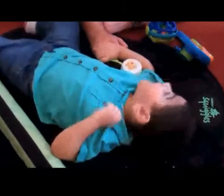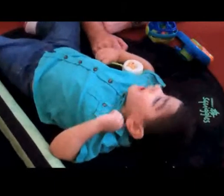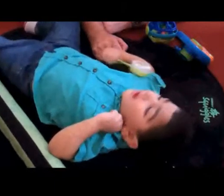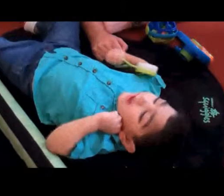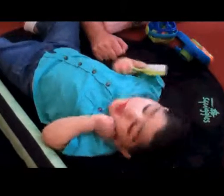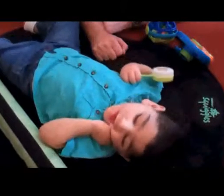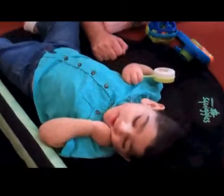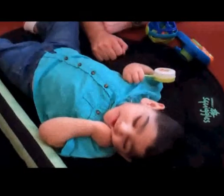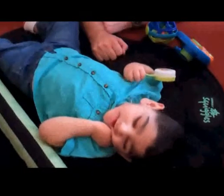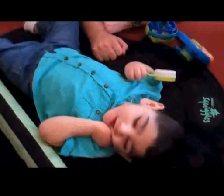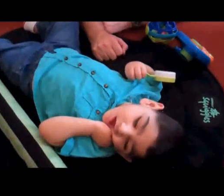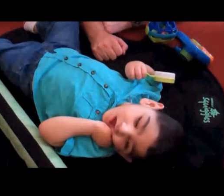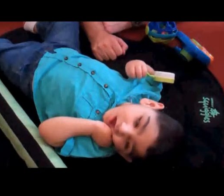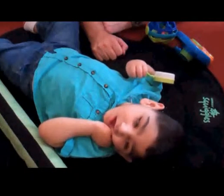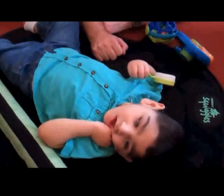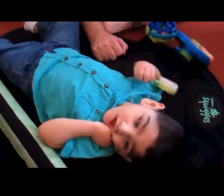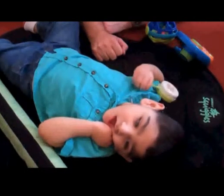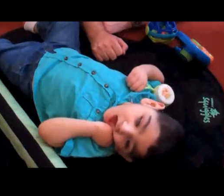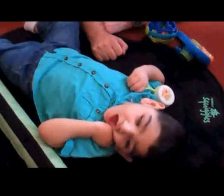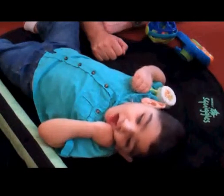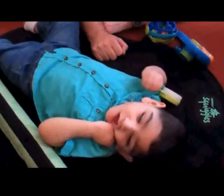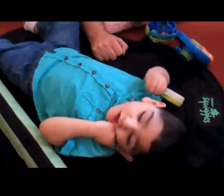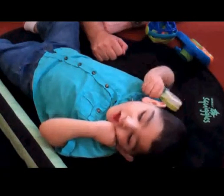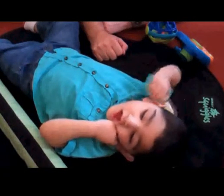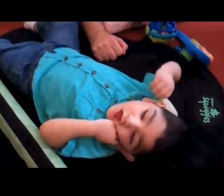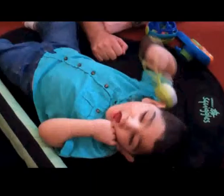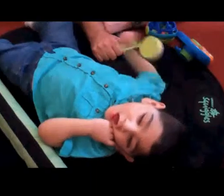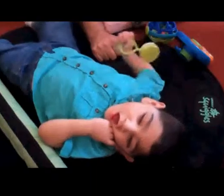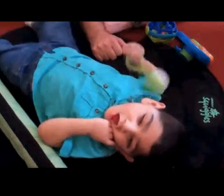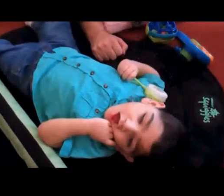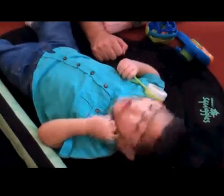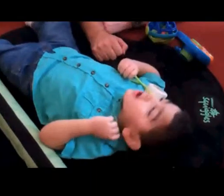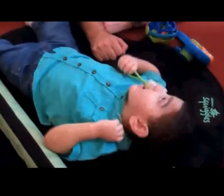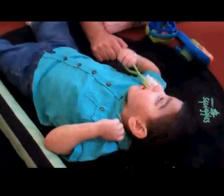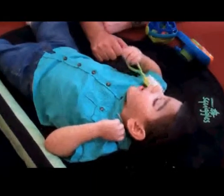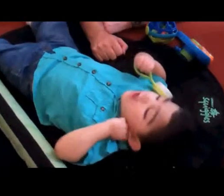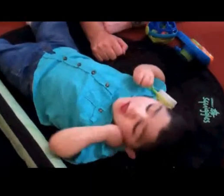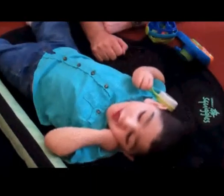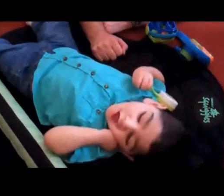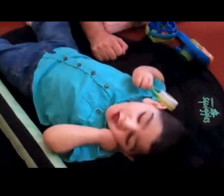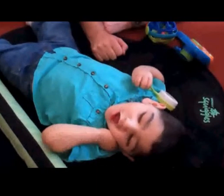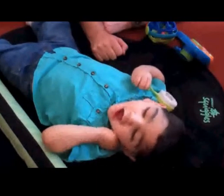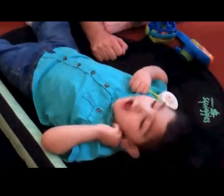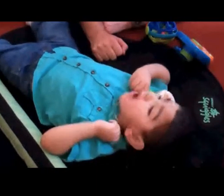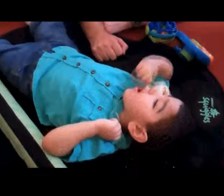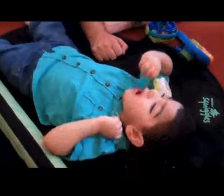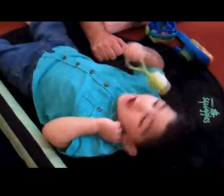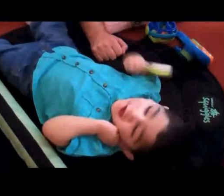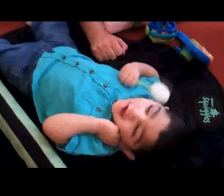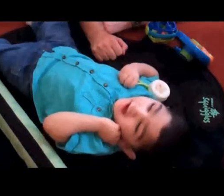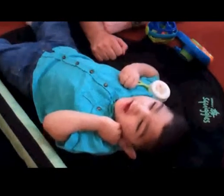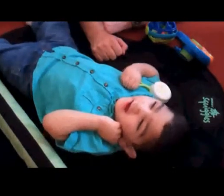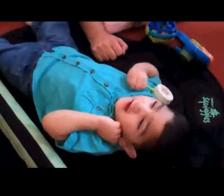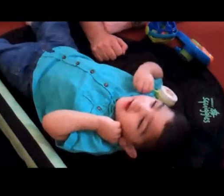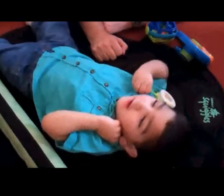Well done, that was fantastic. Give it a shake, give it a shake.